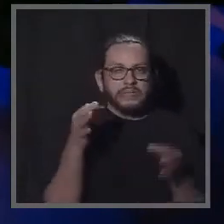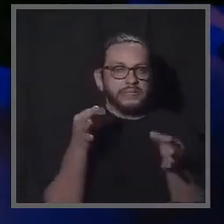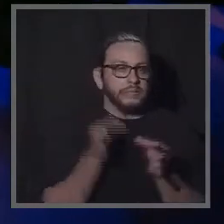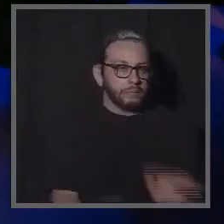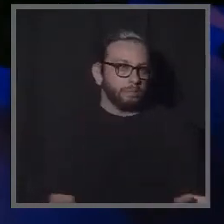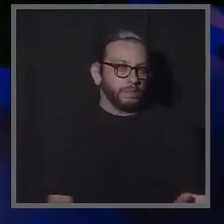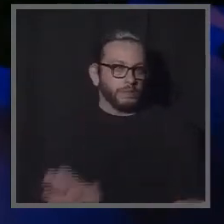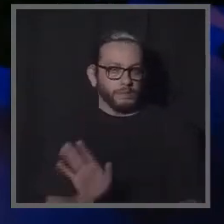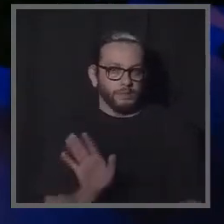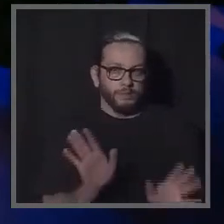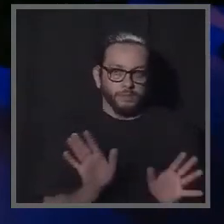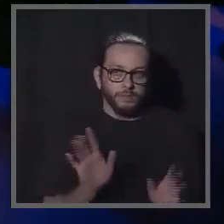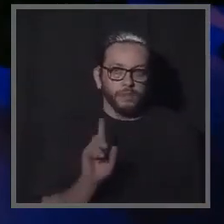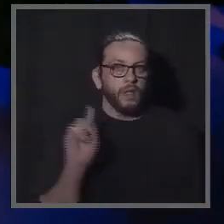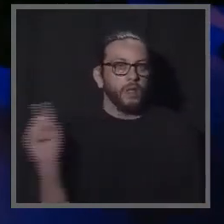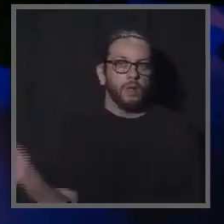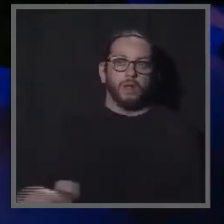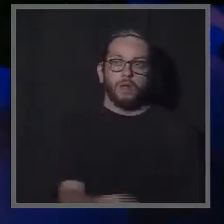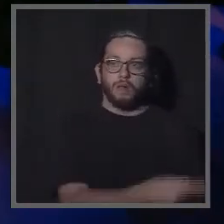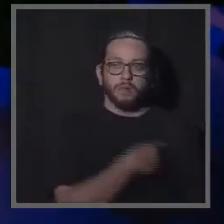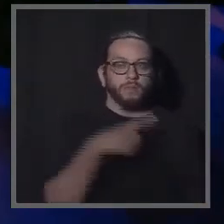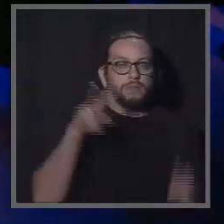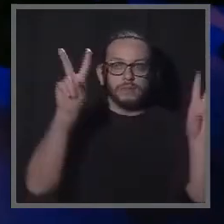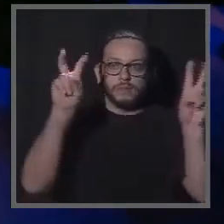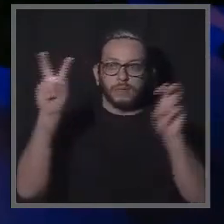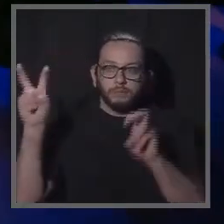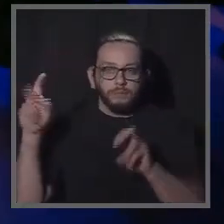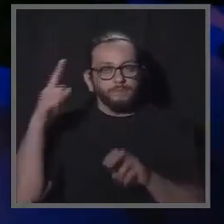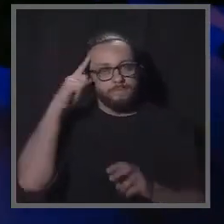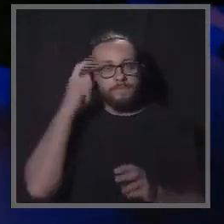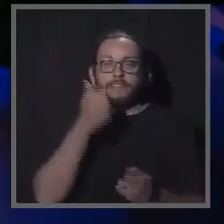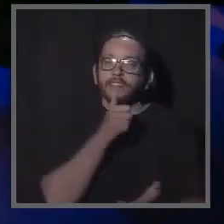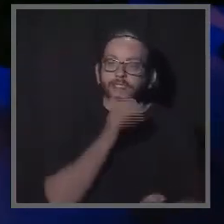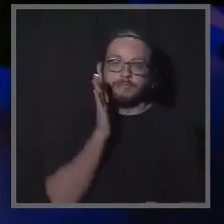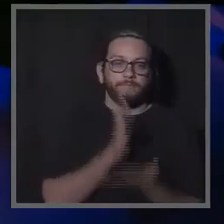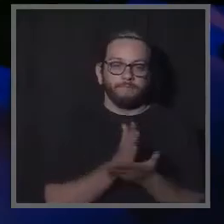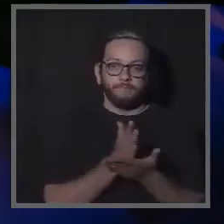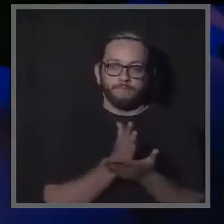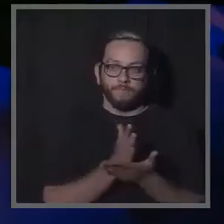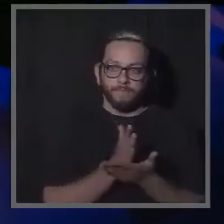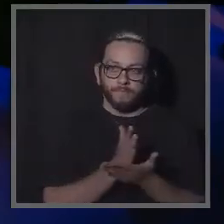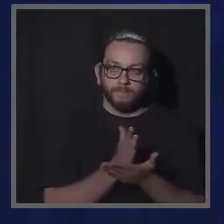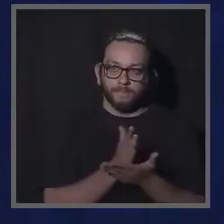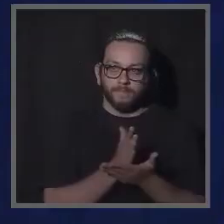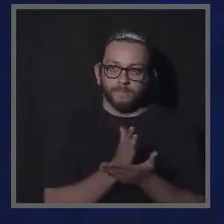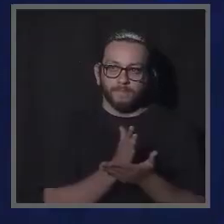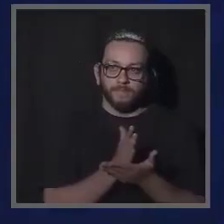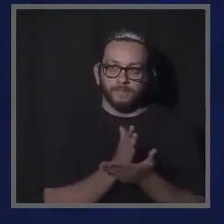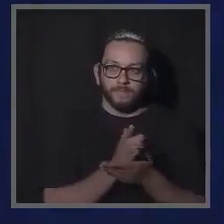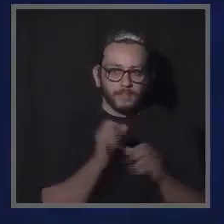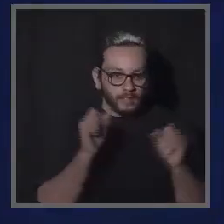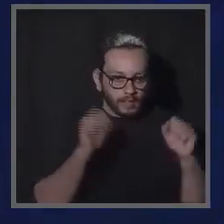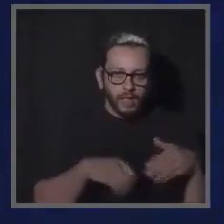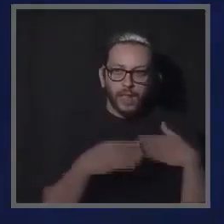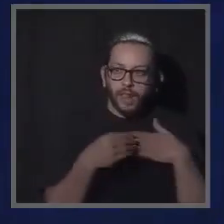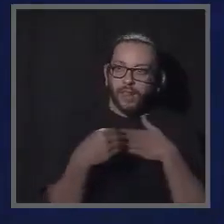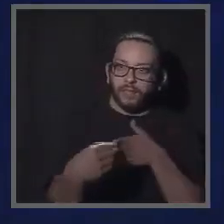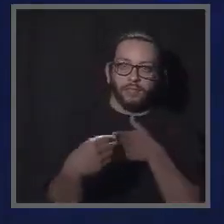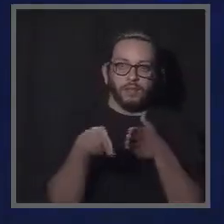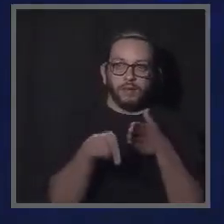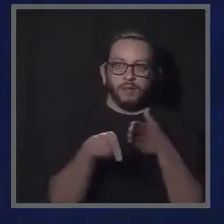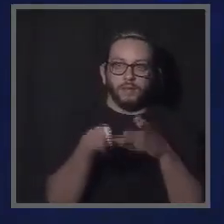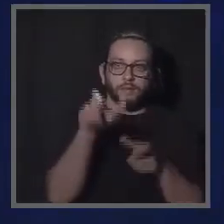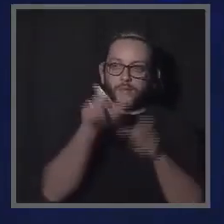about decision making and maybe in a way sharing ownership also of the project, listening to the needs of